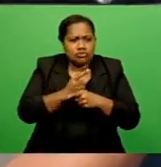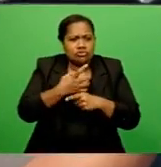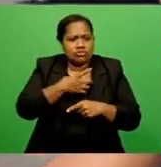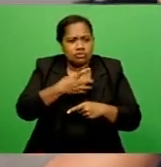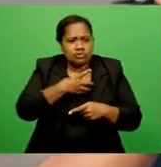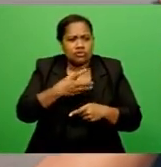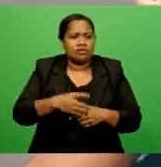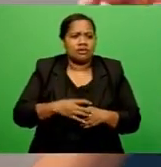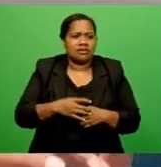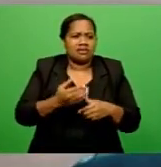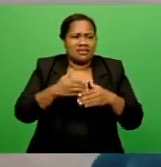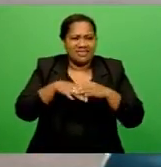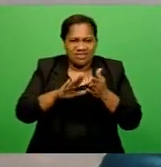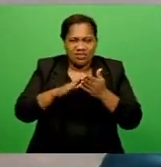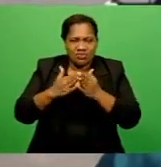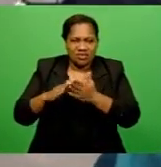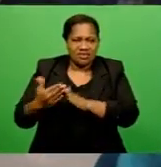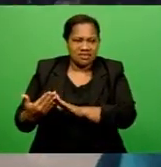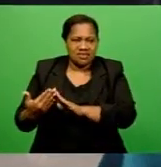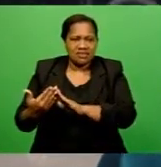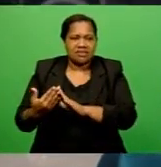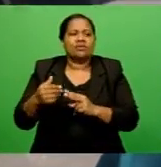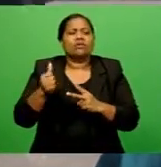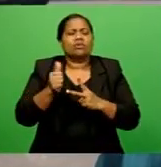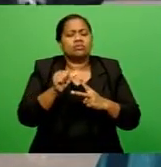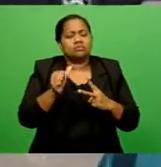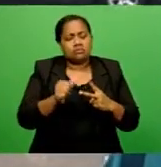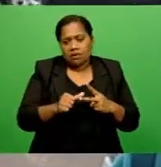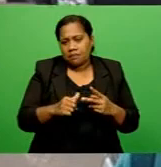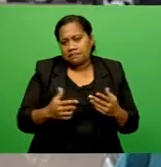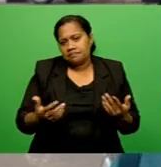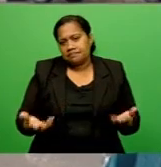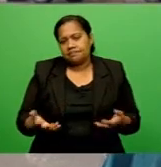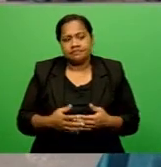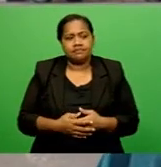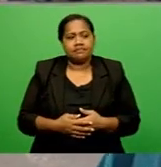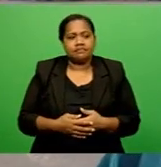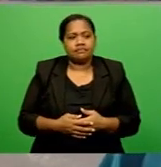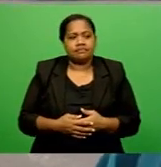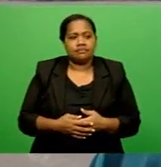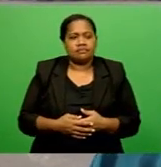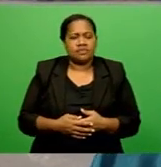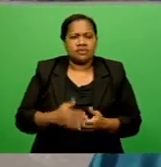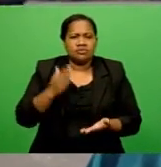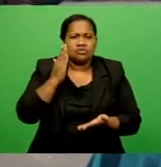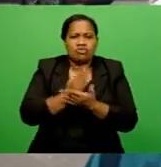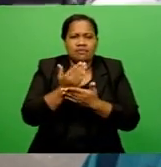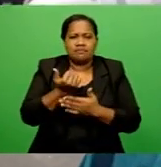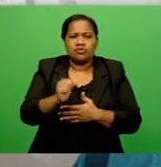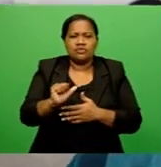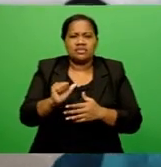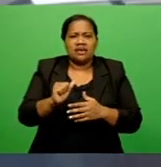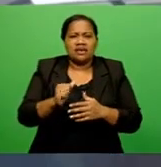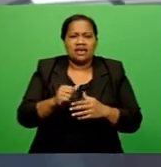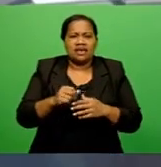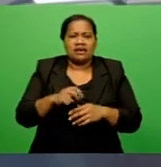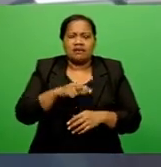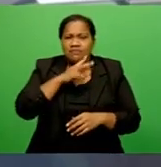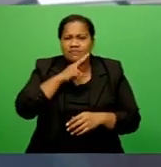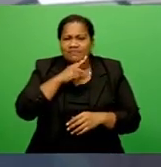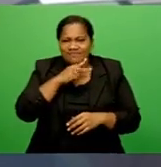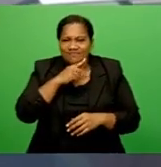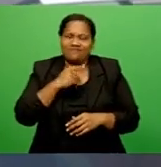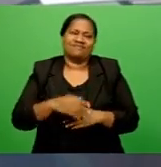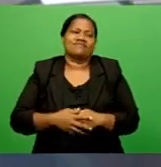the community and also ban the use of pornography within our country.